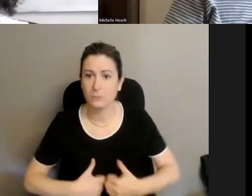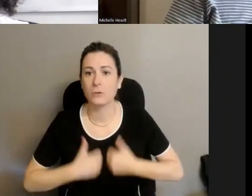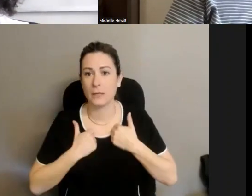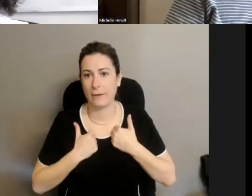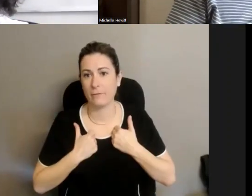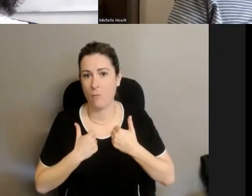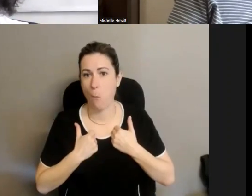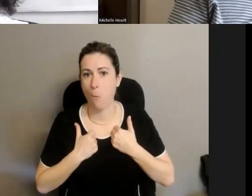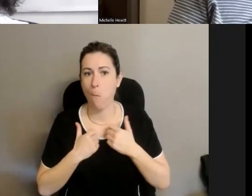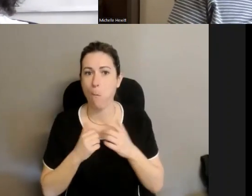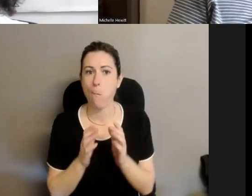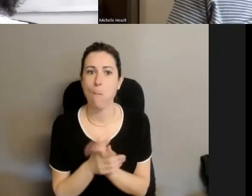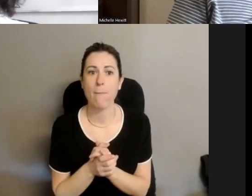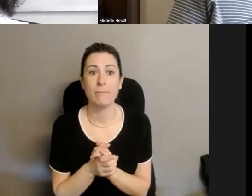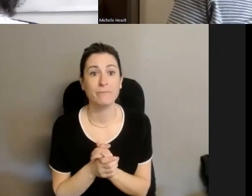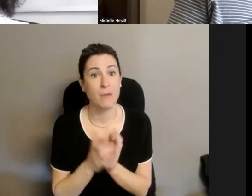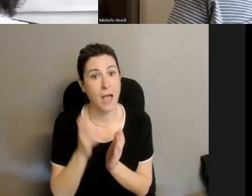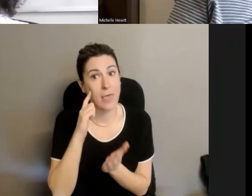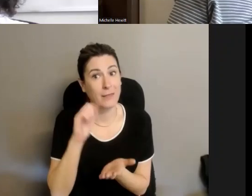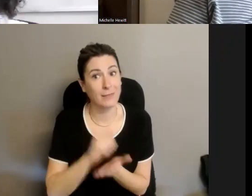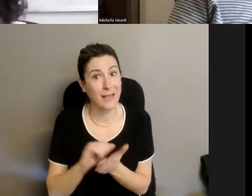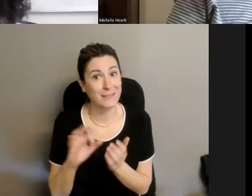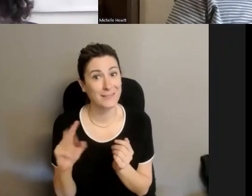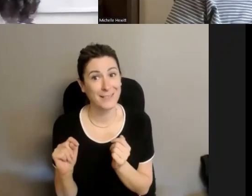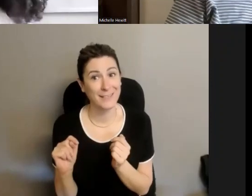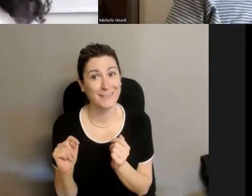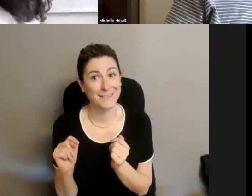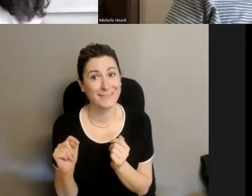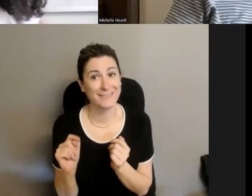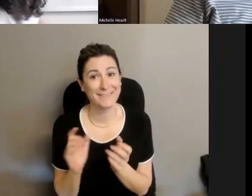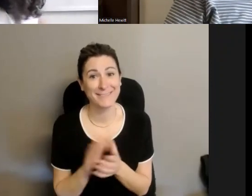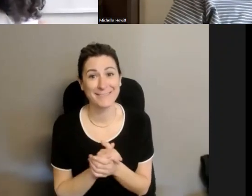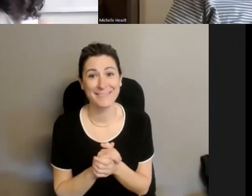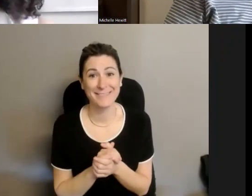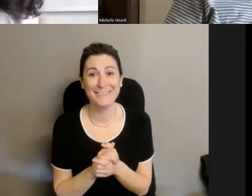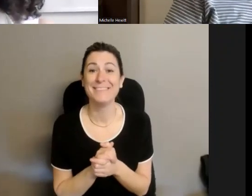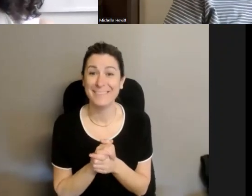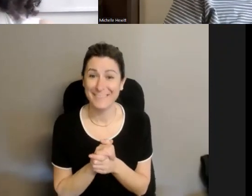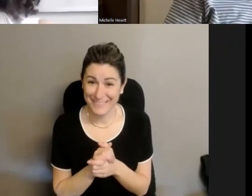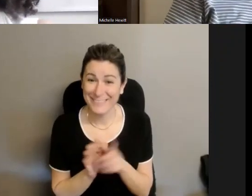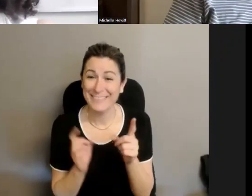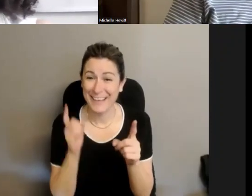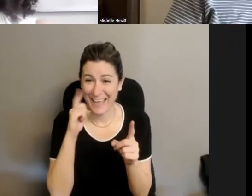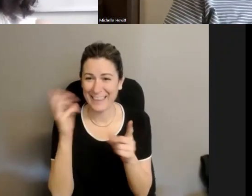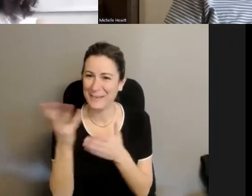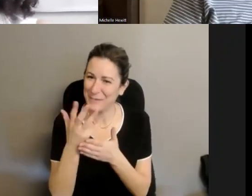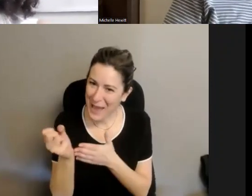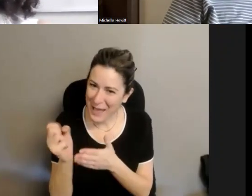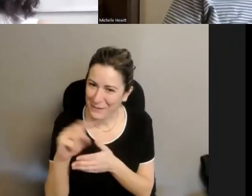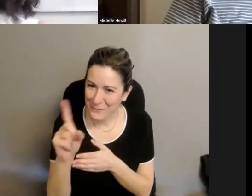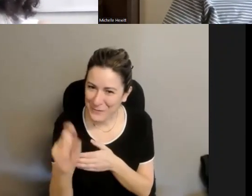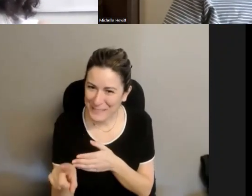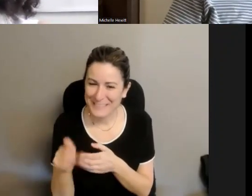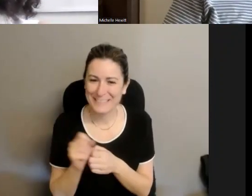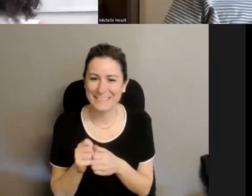And I think that's it. I think we are out of questions. We're out of